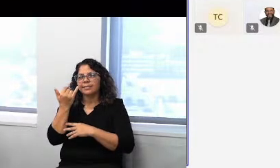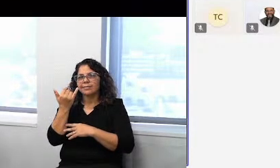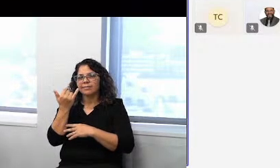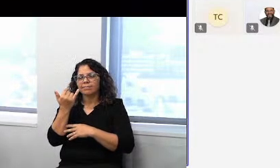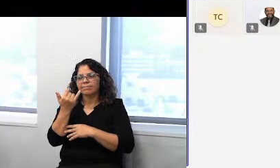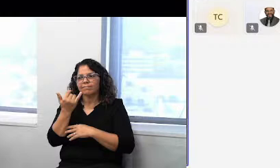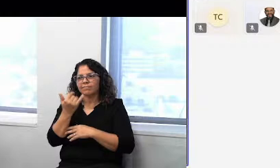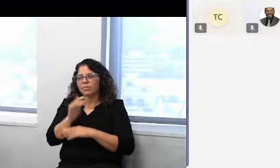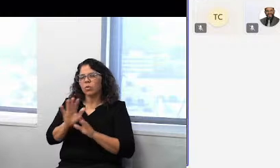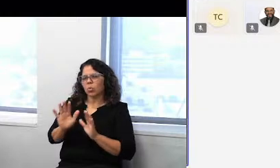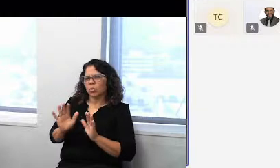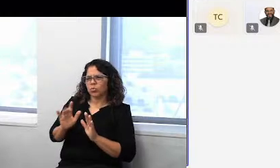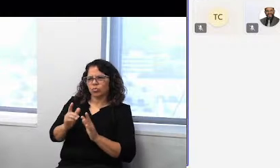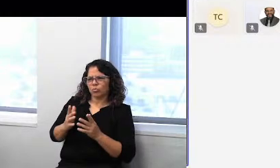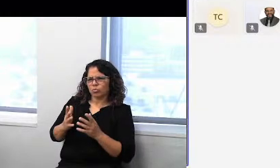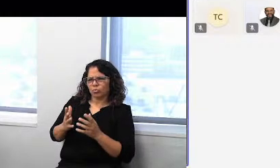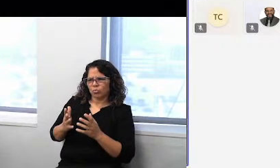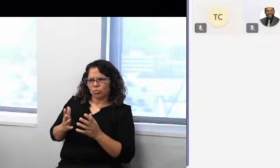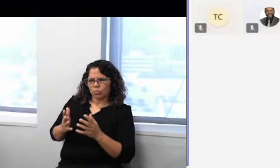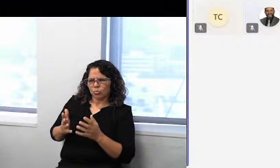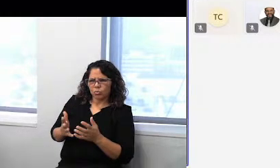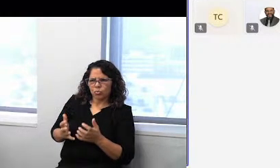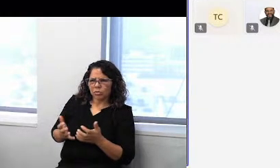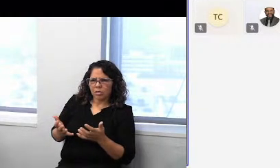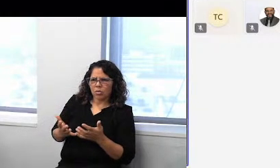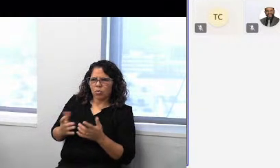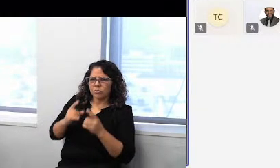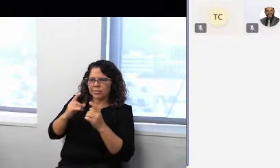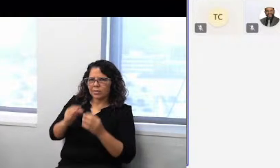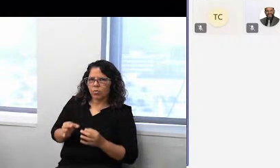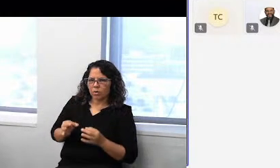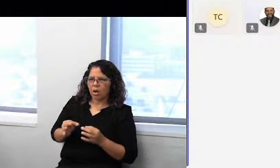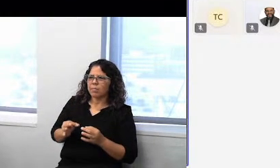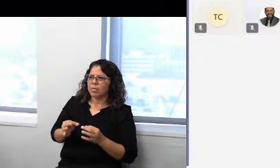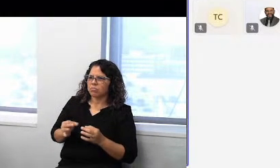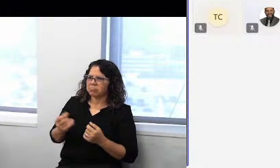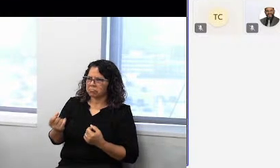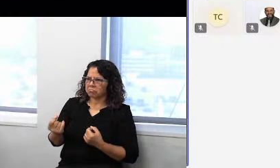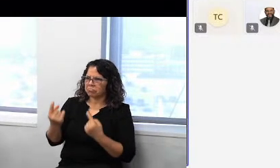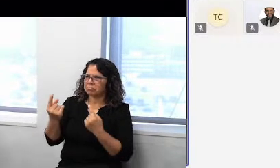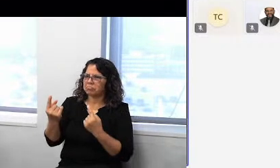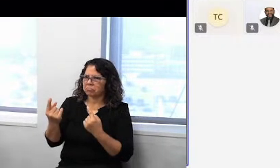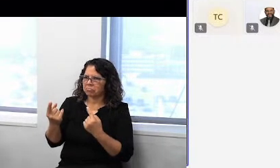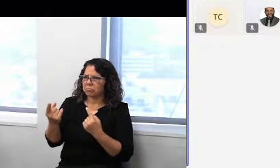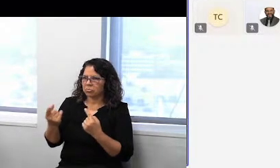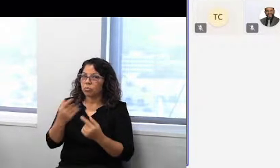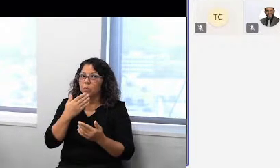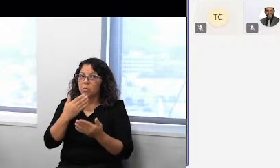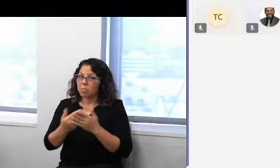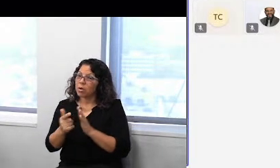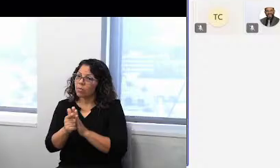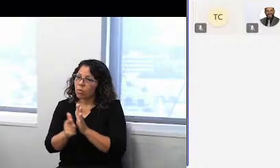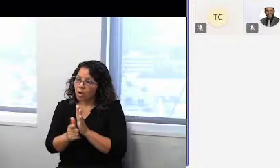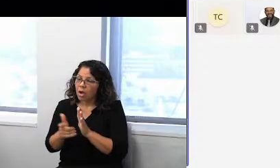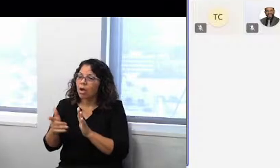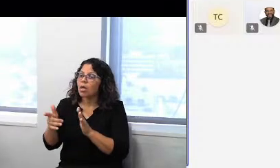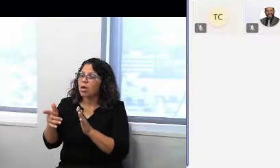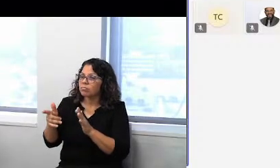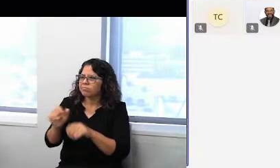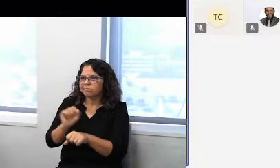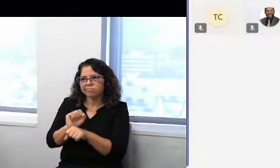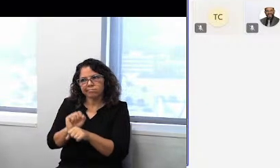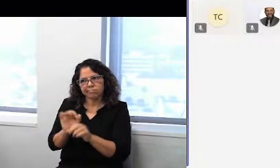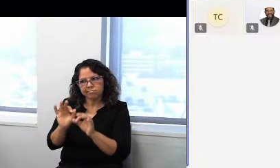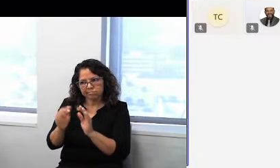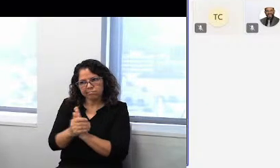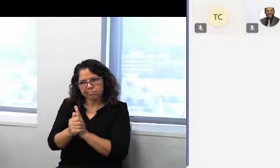you have a very adept counsel, and if she thinks you and I have left something out, she'll be sure to do that, and she does it very efficiently. Okay? Are you